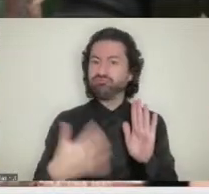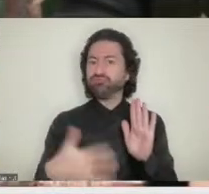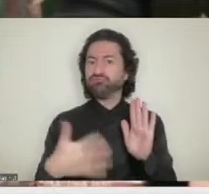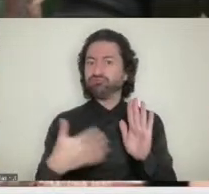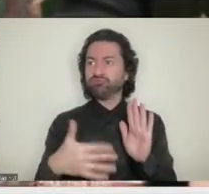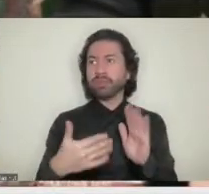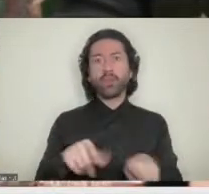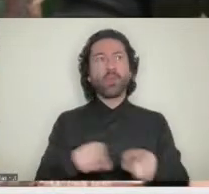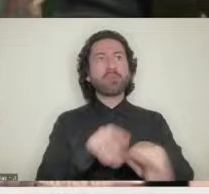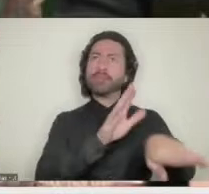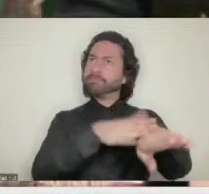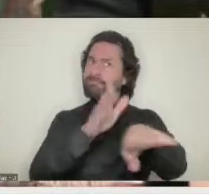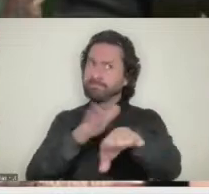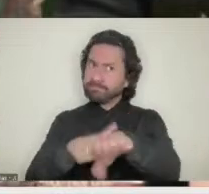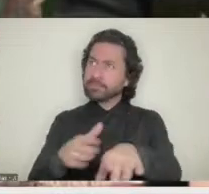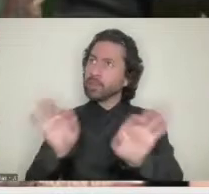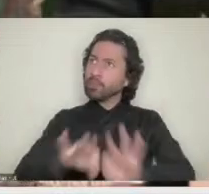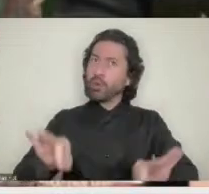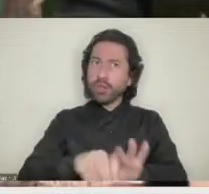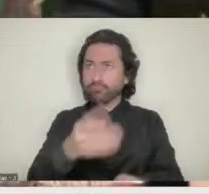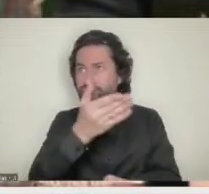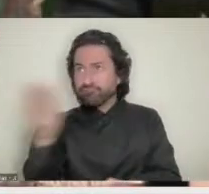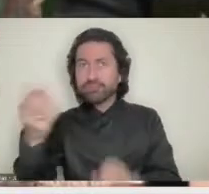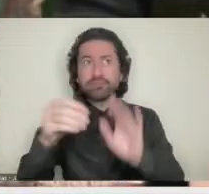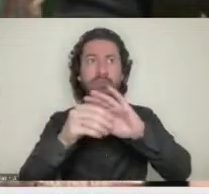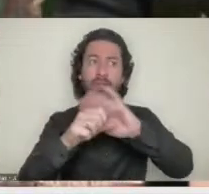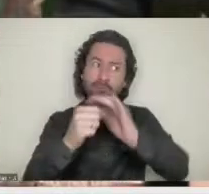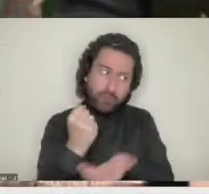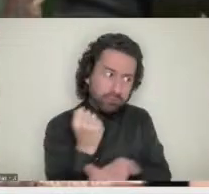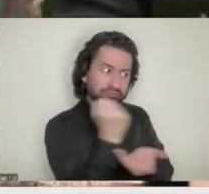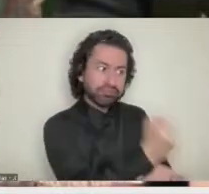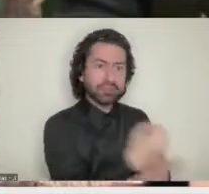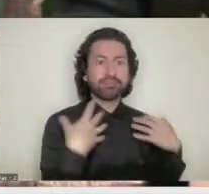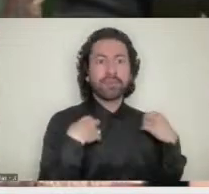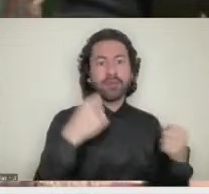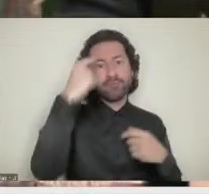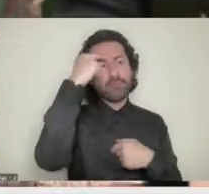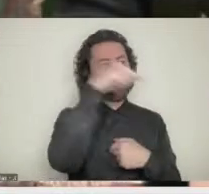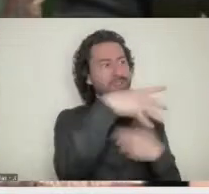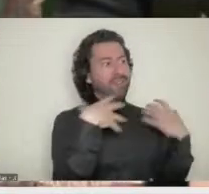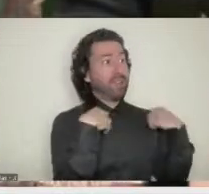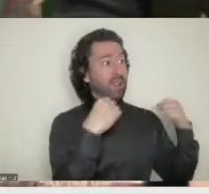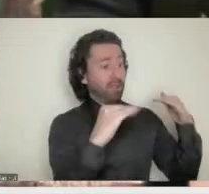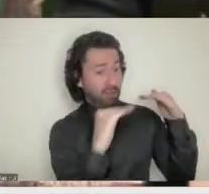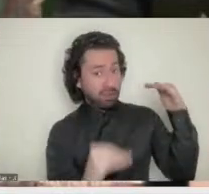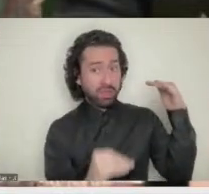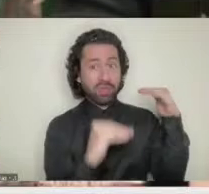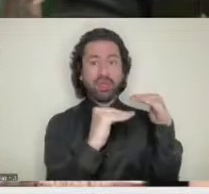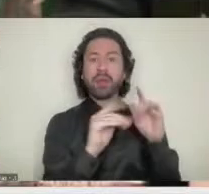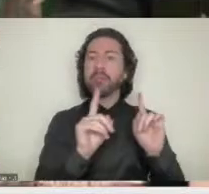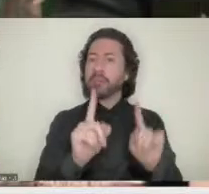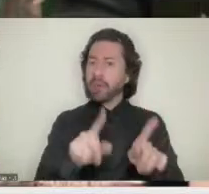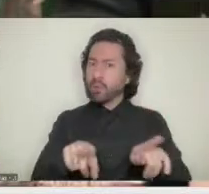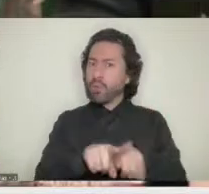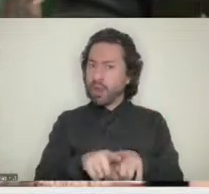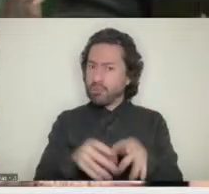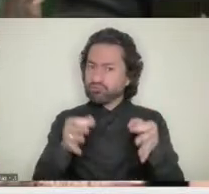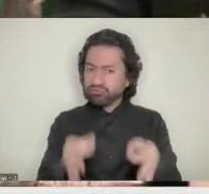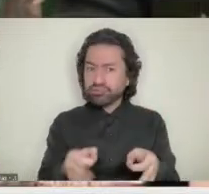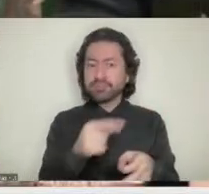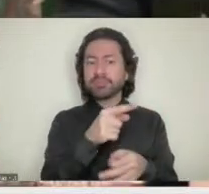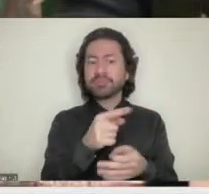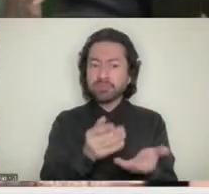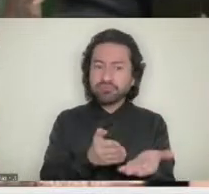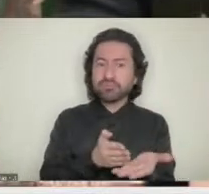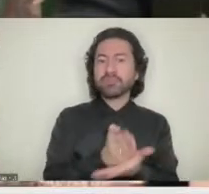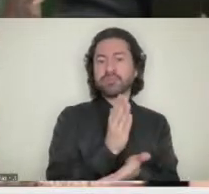evidence this invitation to invest in primary healthcare in order to reduce inequalities in health, and also to guarantee this right